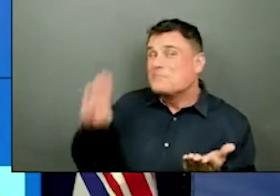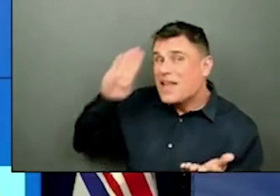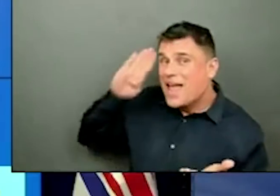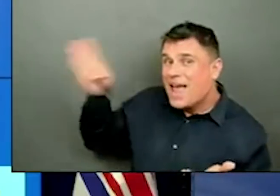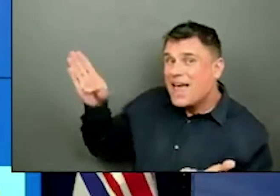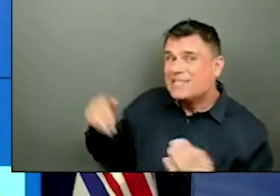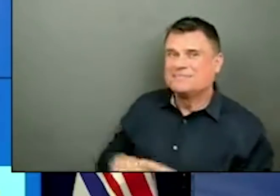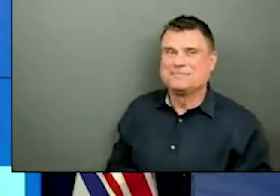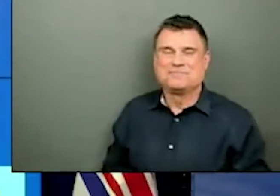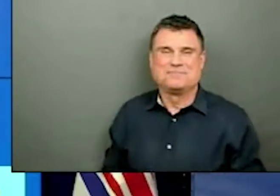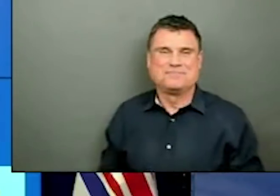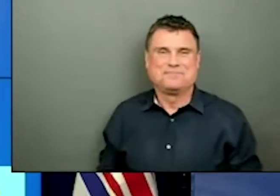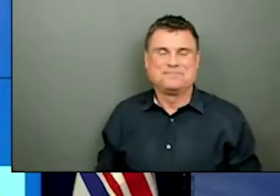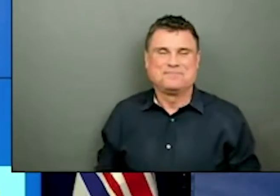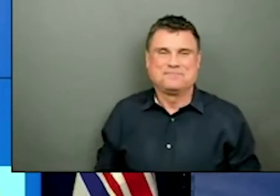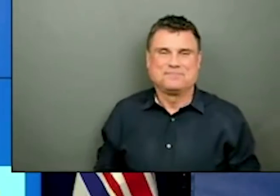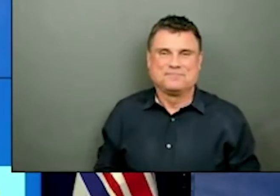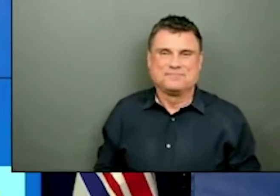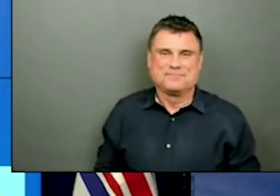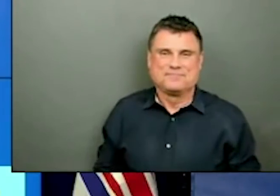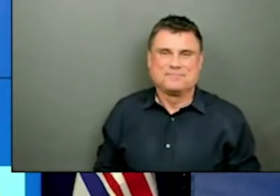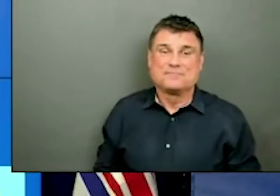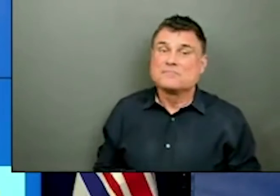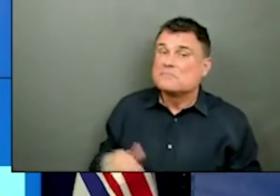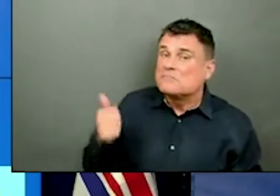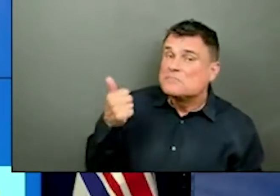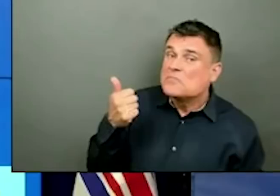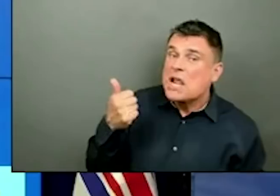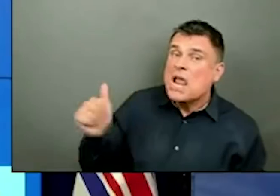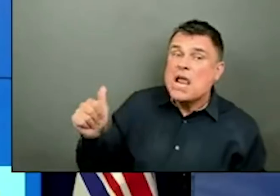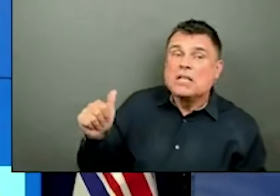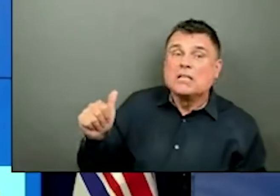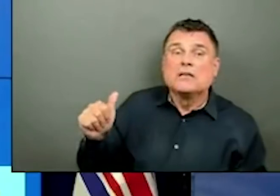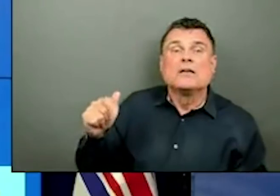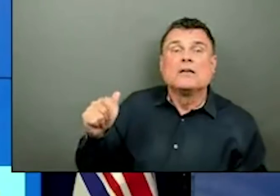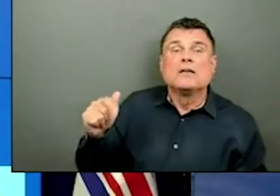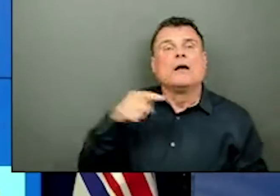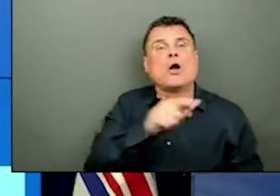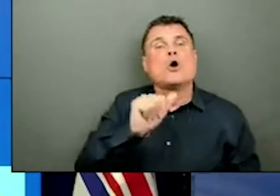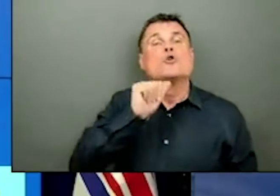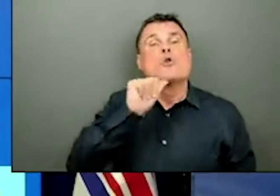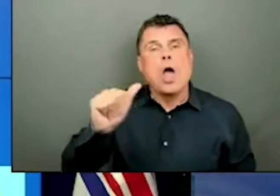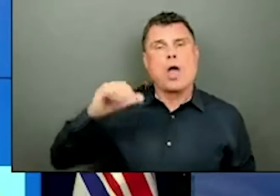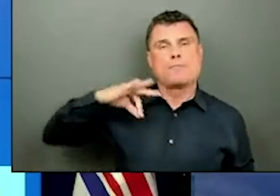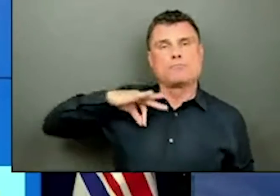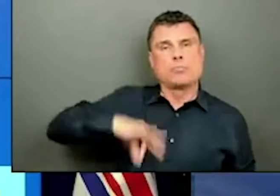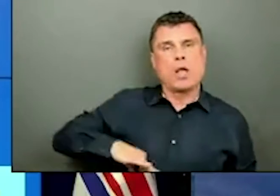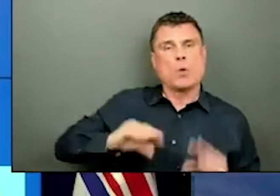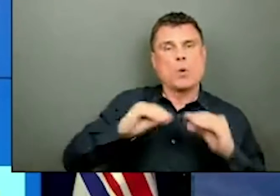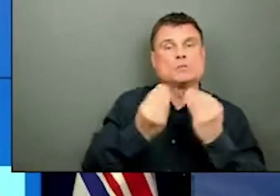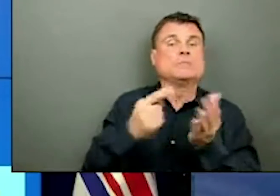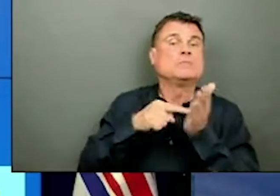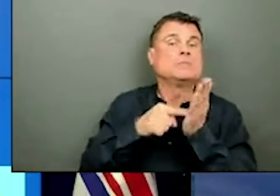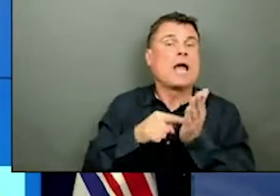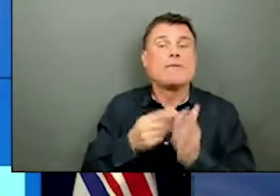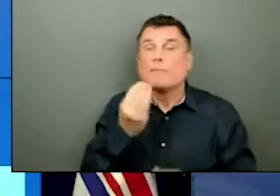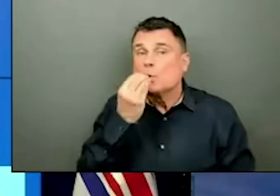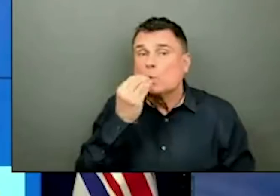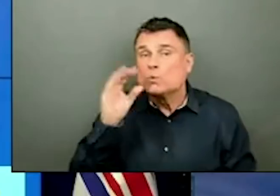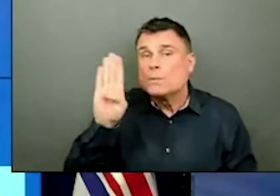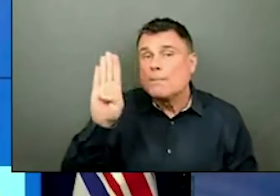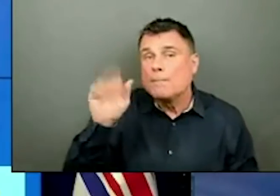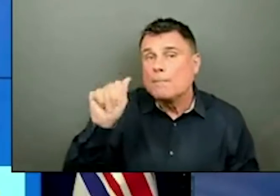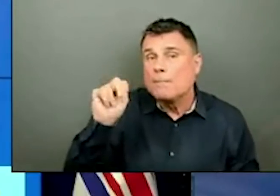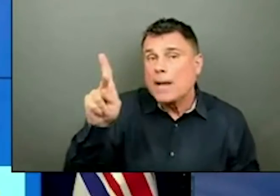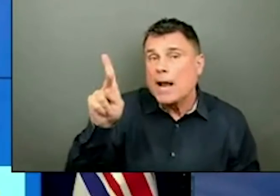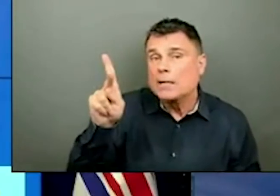Hi. Is there any expected help for nonprofit charities like food banks that have been struggling through this as well? Yeah, I appreciate the